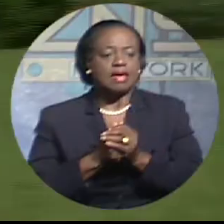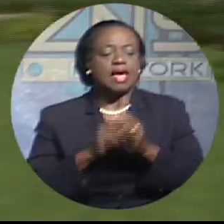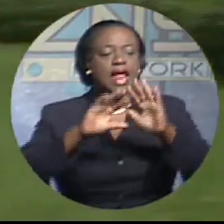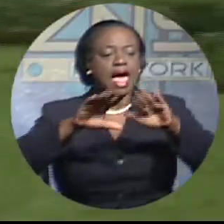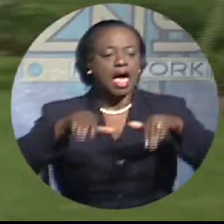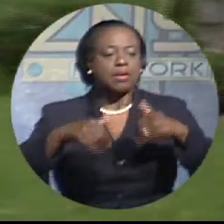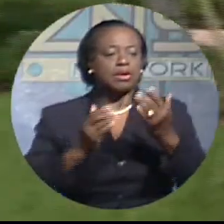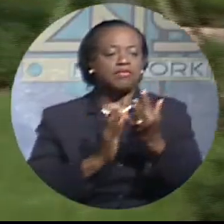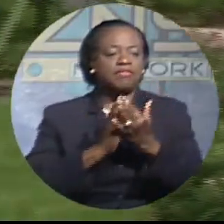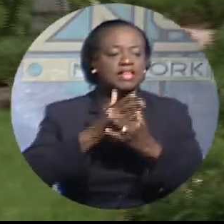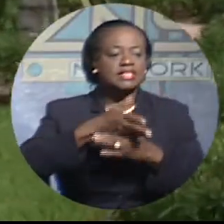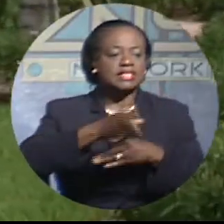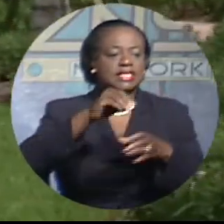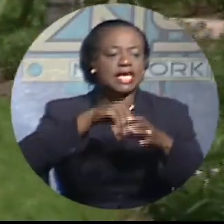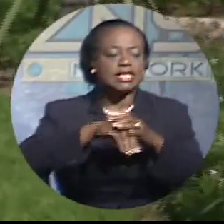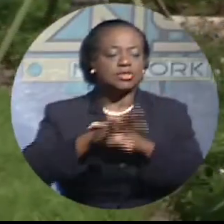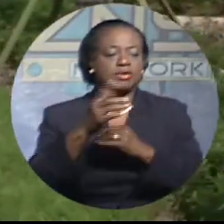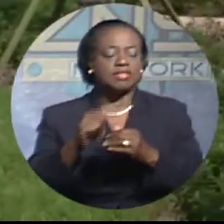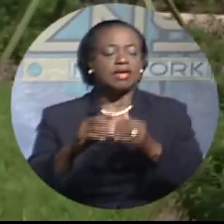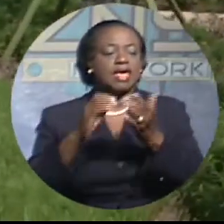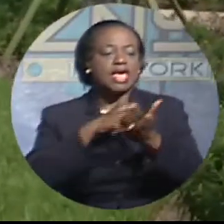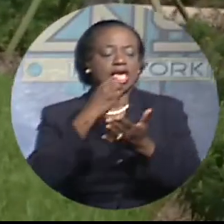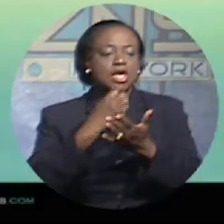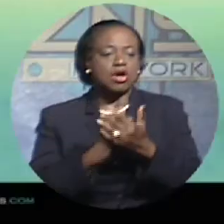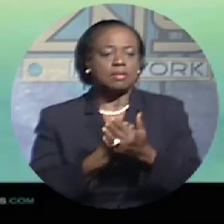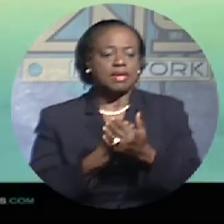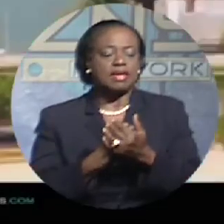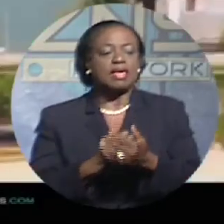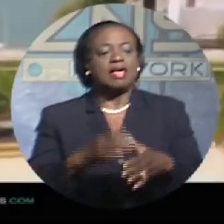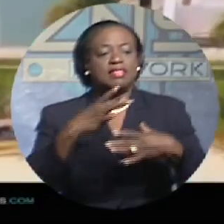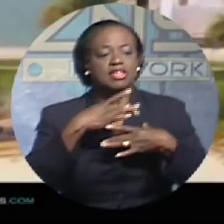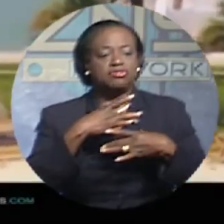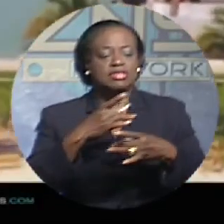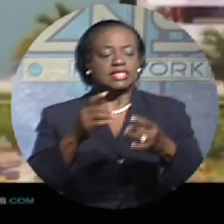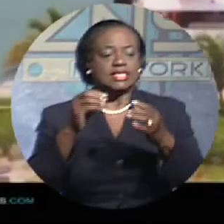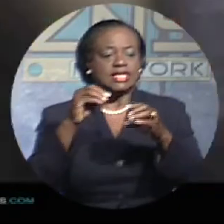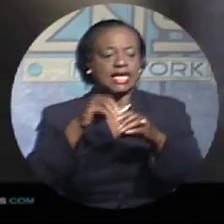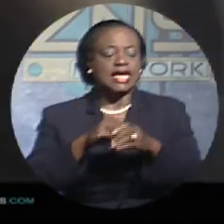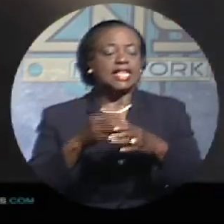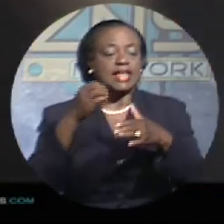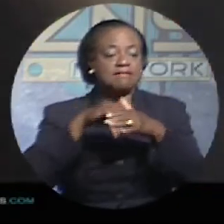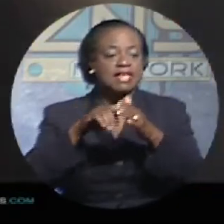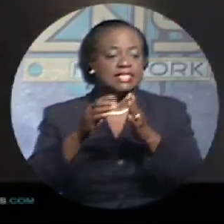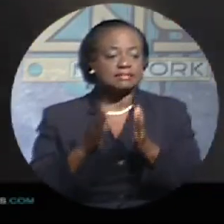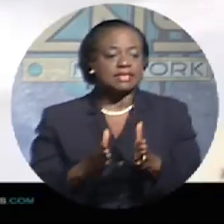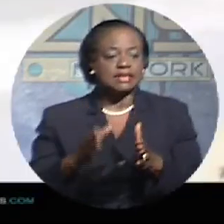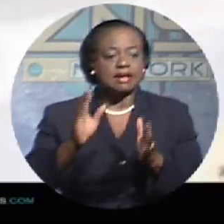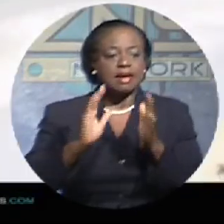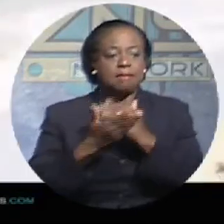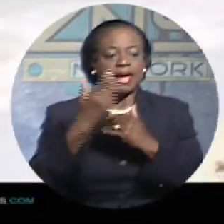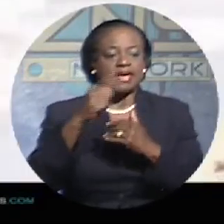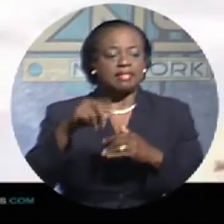economy. Jennings is optimistic about investments forecasted by the Prime Minister to come on stream, creating not